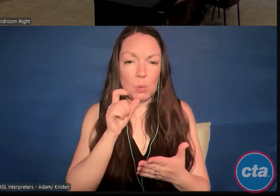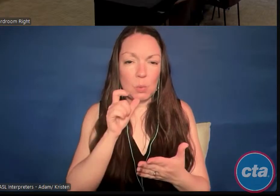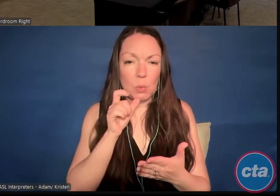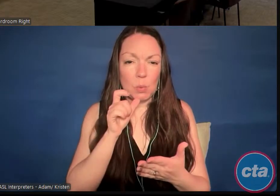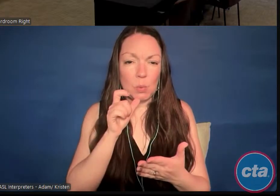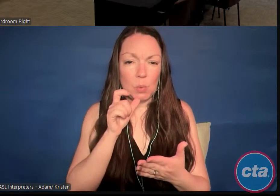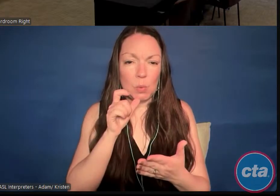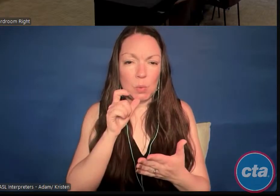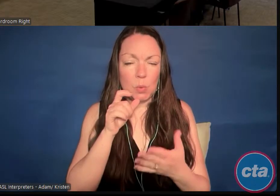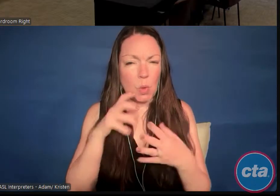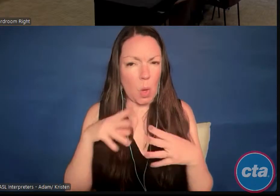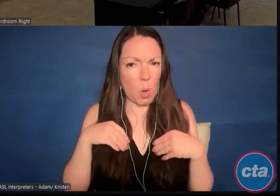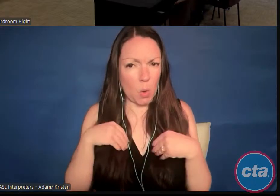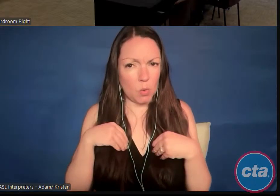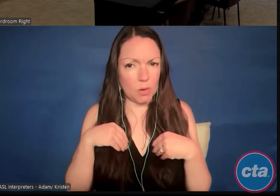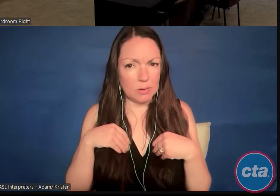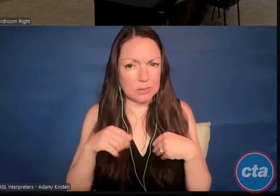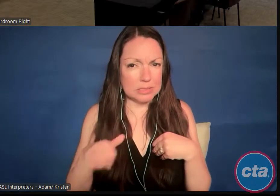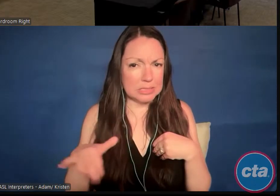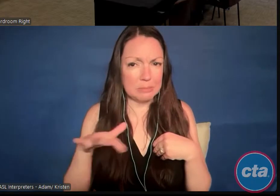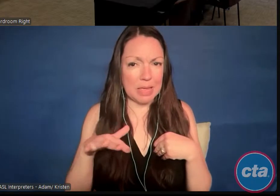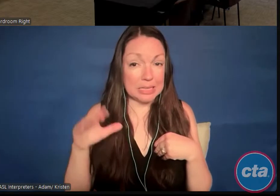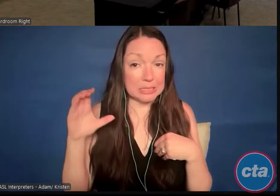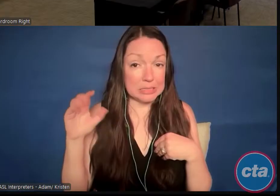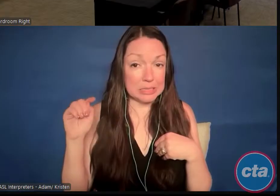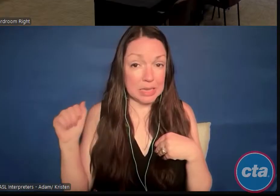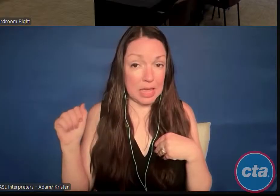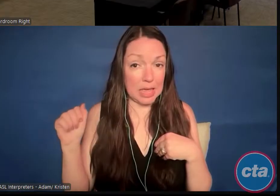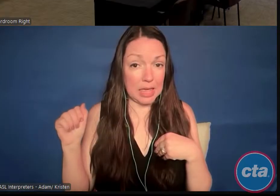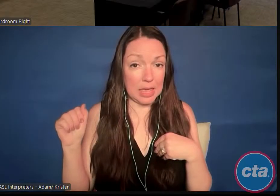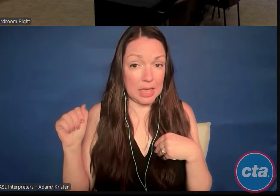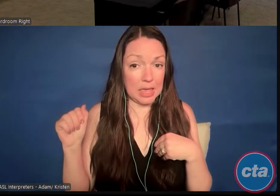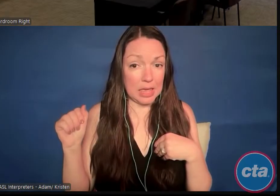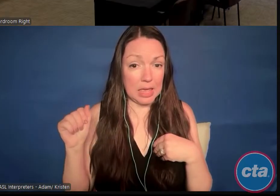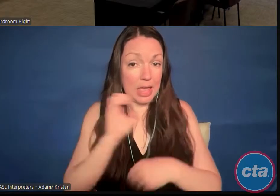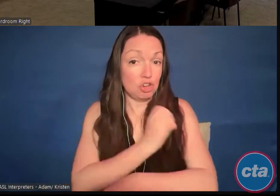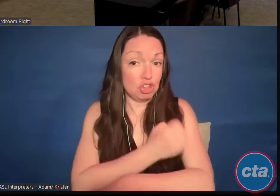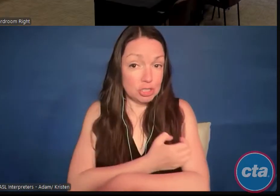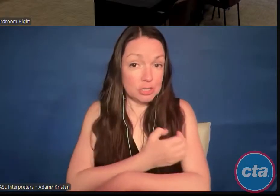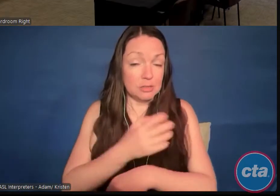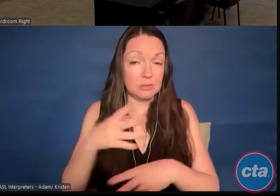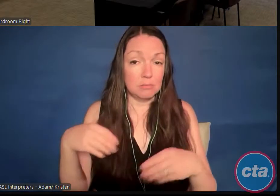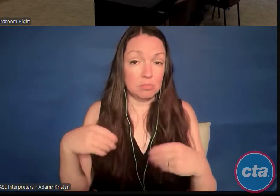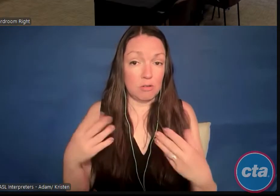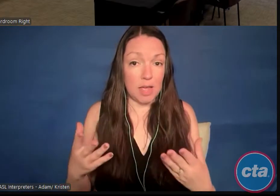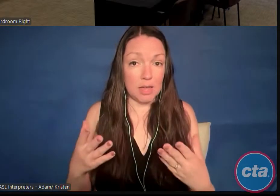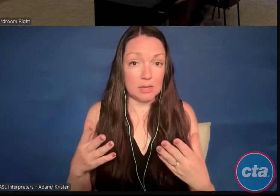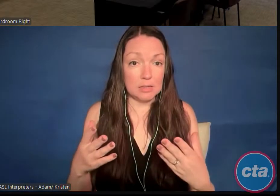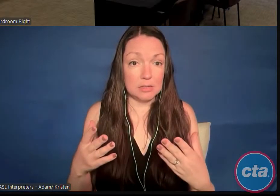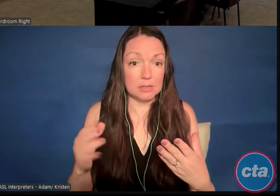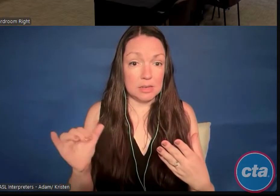that space? Is that CA managing and providing